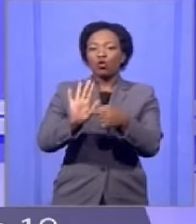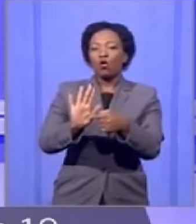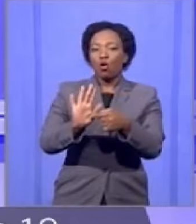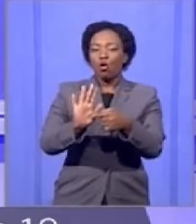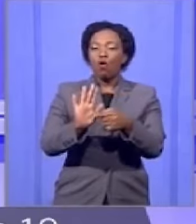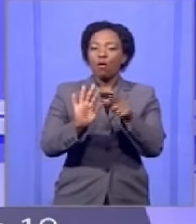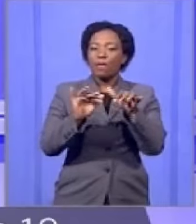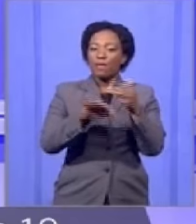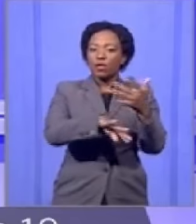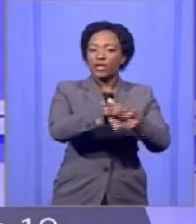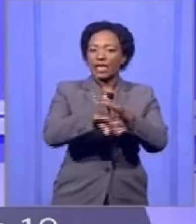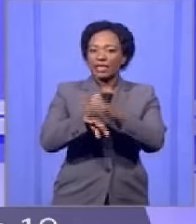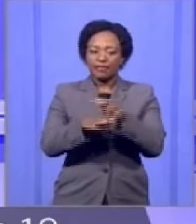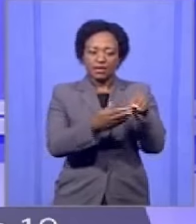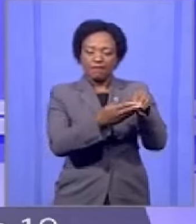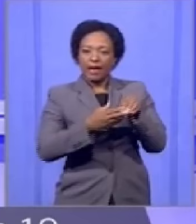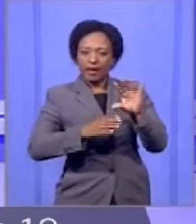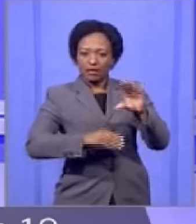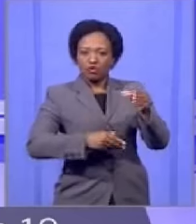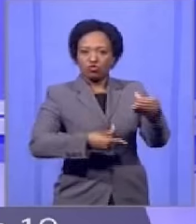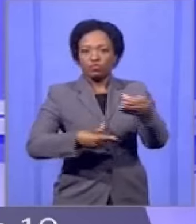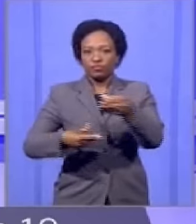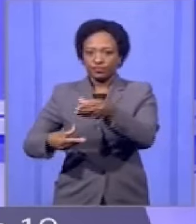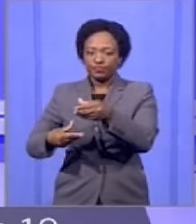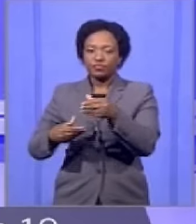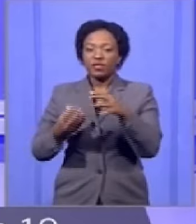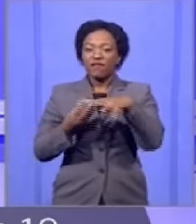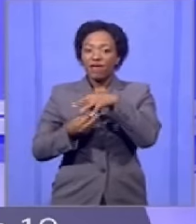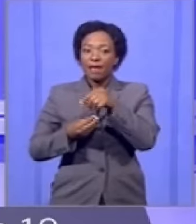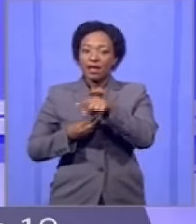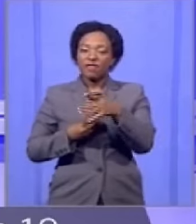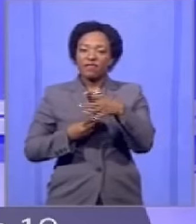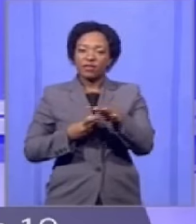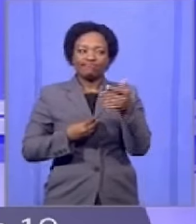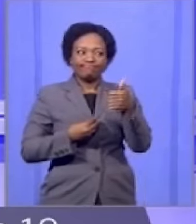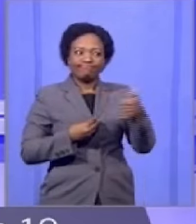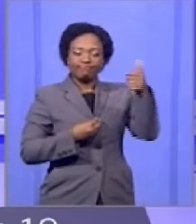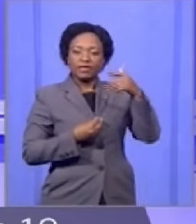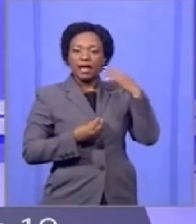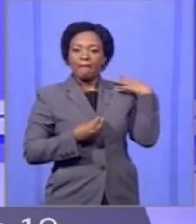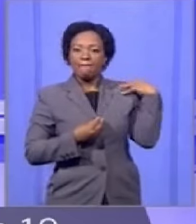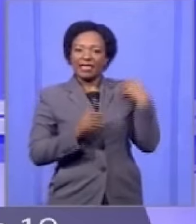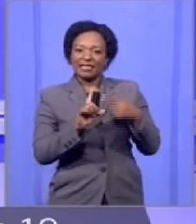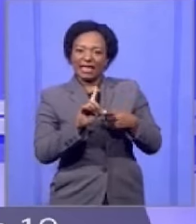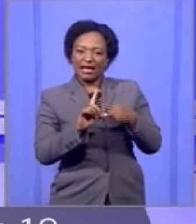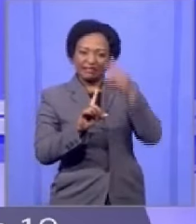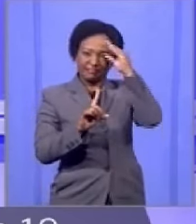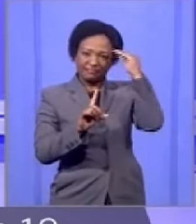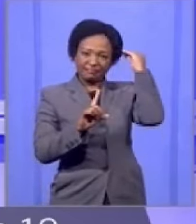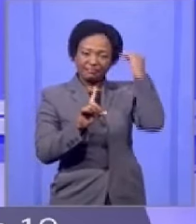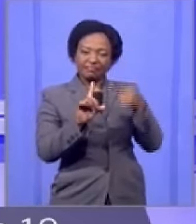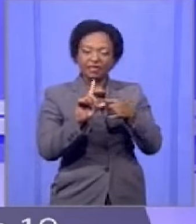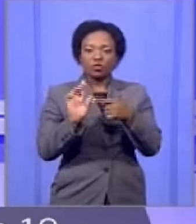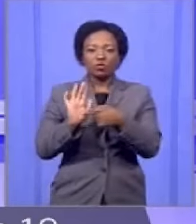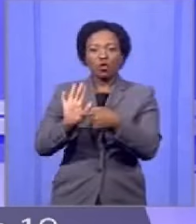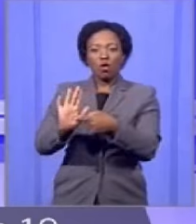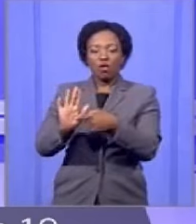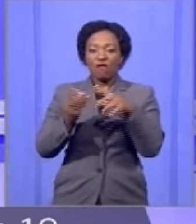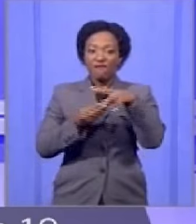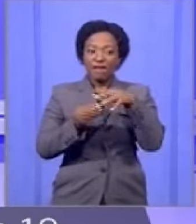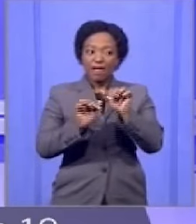ba thapilweng. Malapa a ikwetse go tona ya mapodisi Becky Cele go itlhaganedisa lenaane la go supa baswi le gore